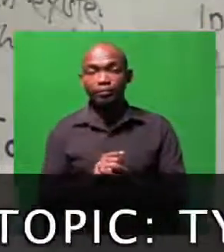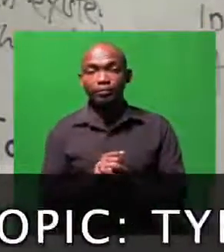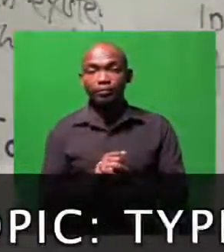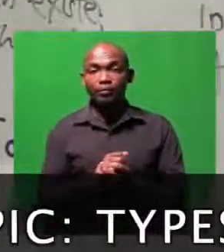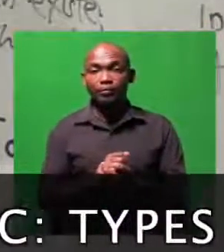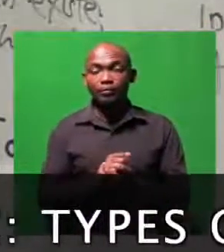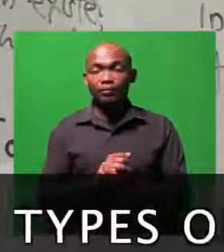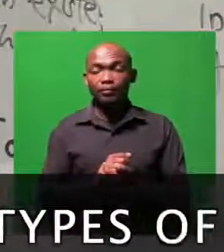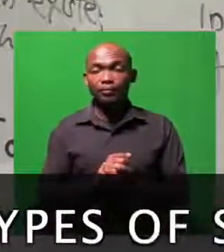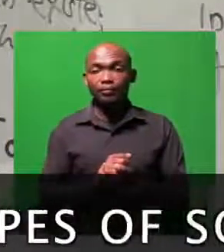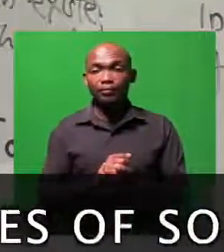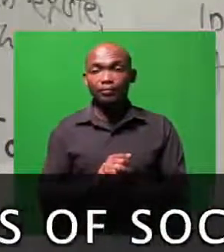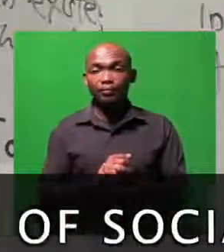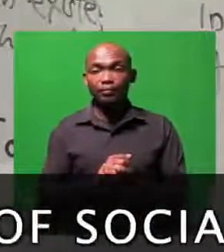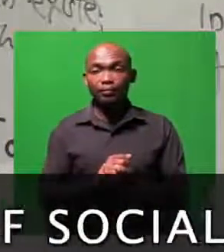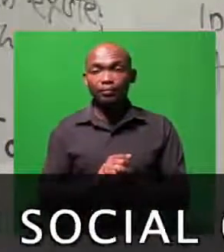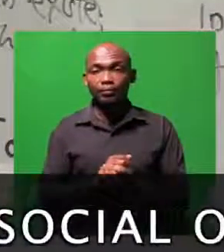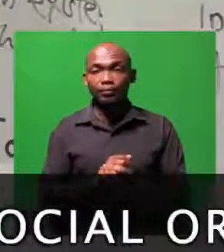are shared